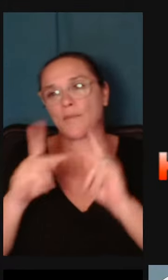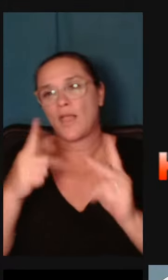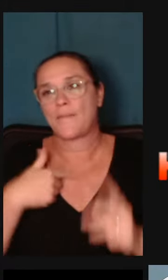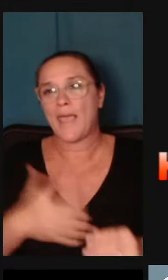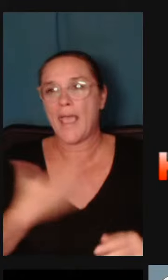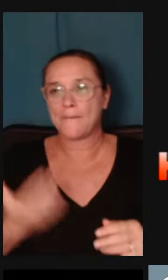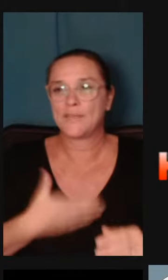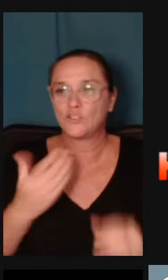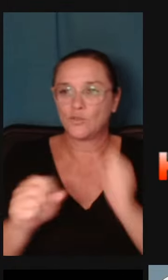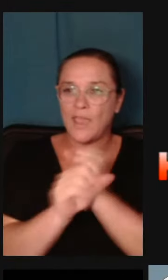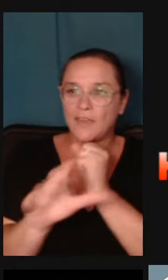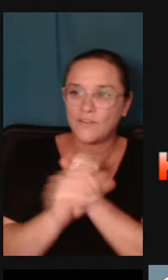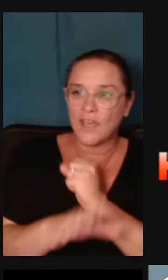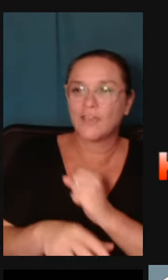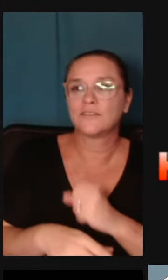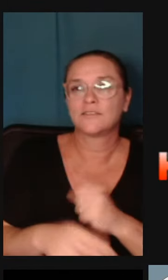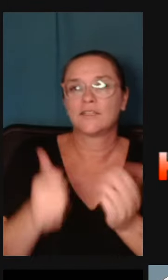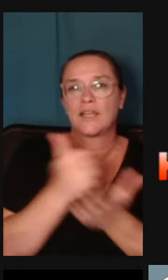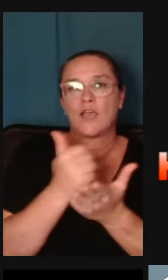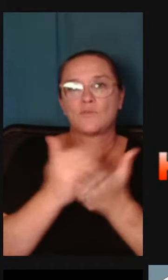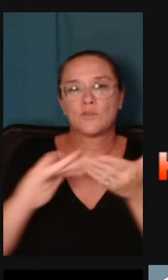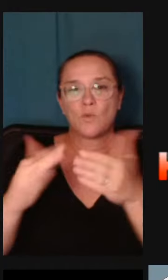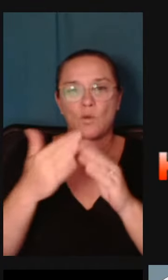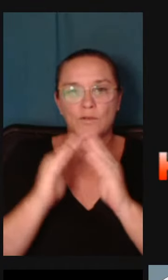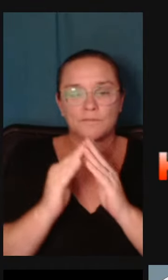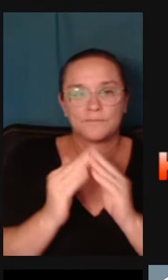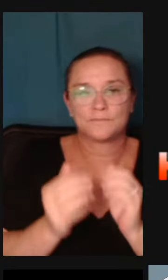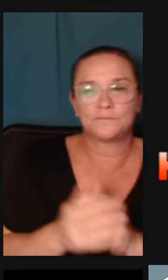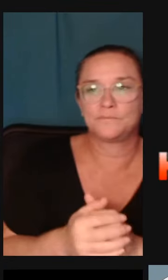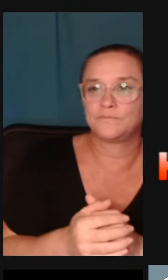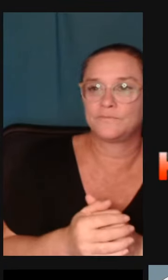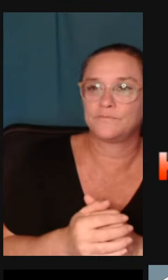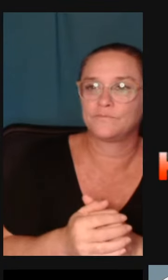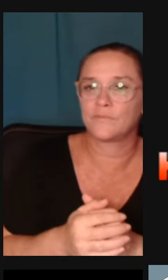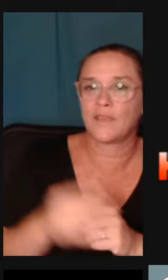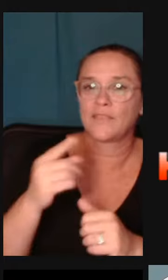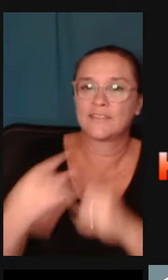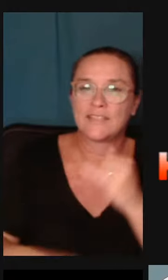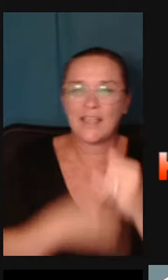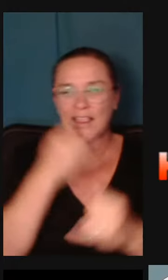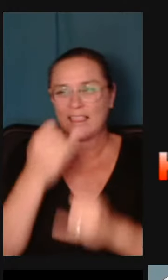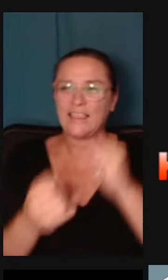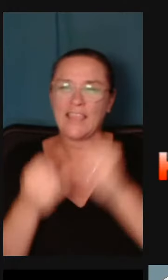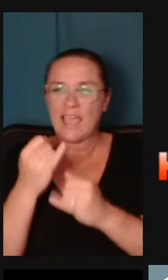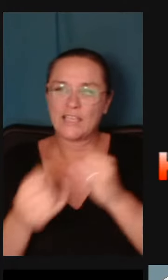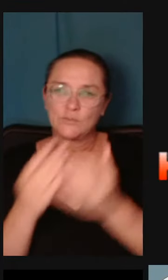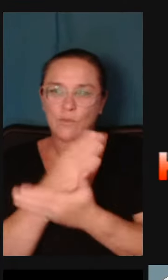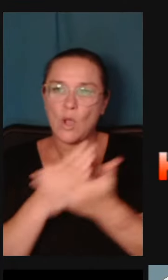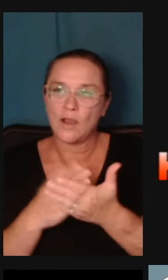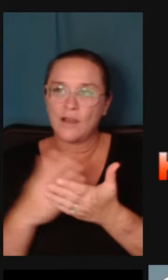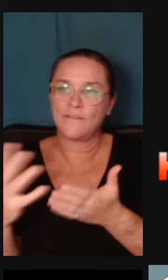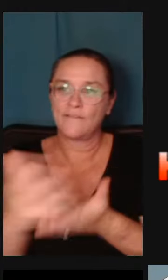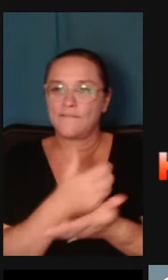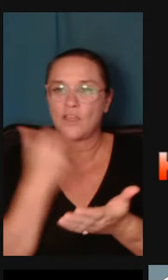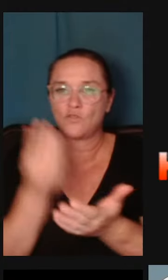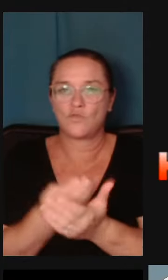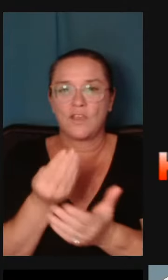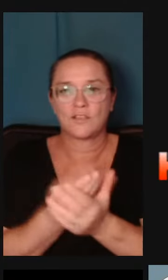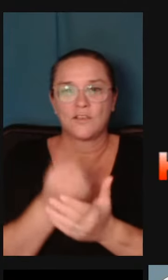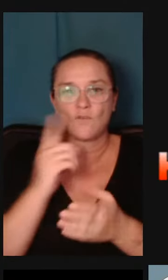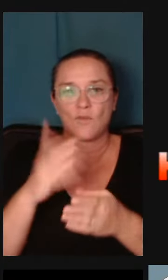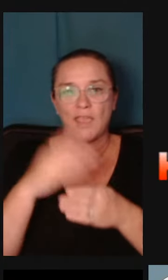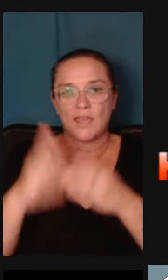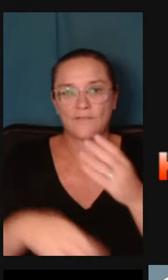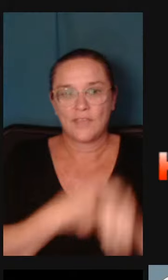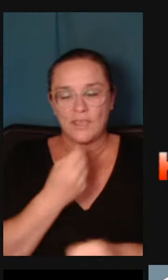for them and help support the community. And we are coming up on the last days of our fundraiser here, our end of the year